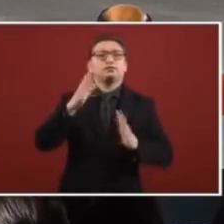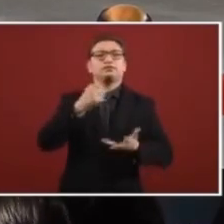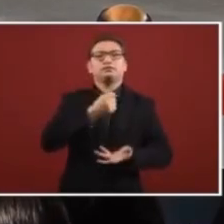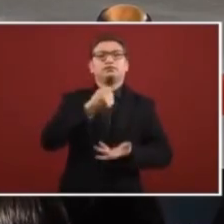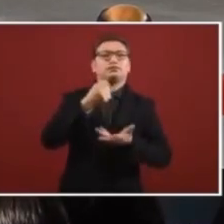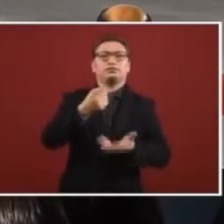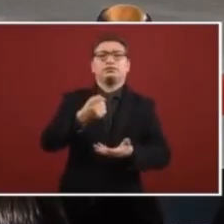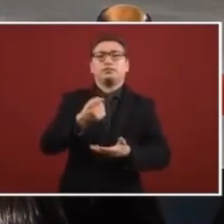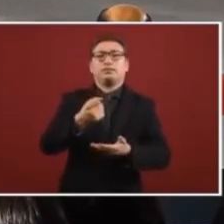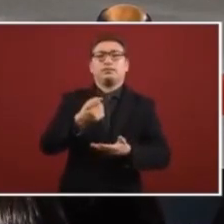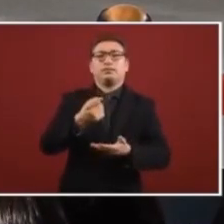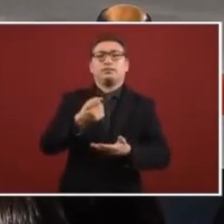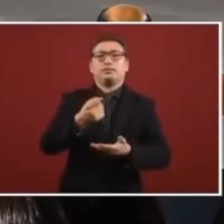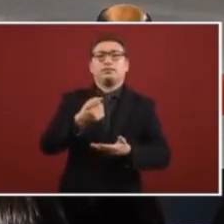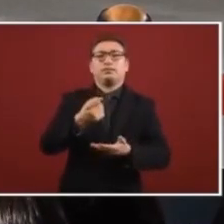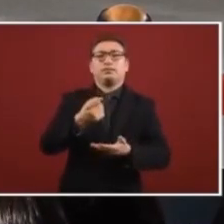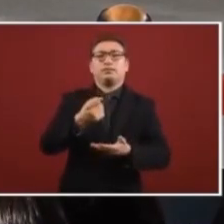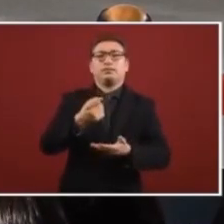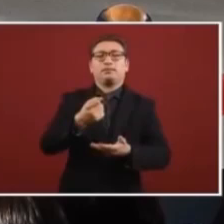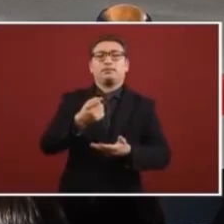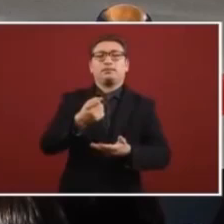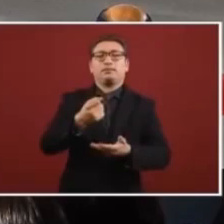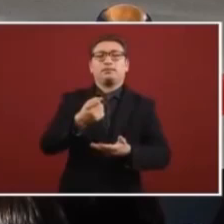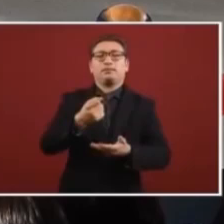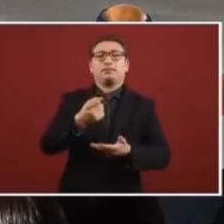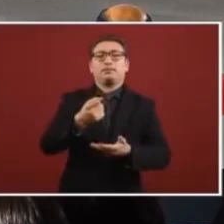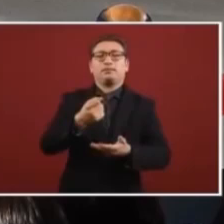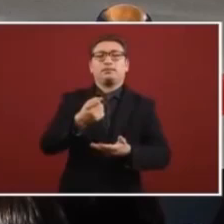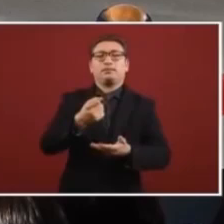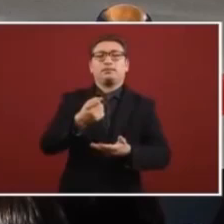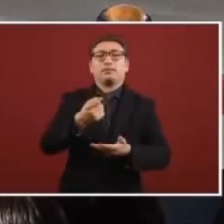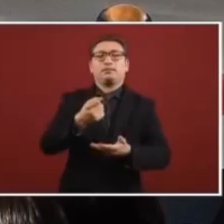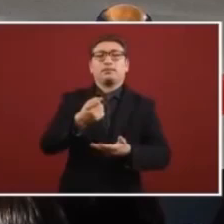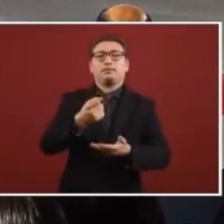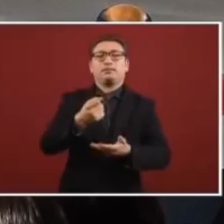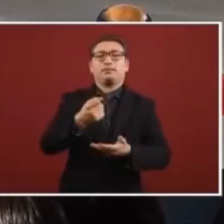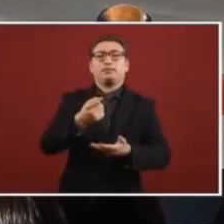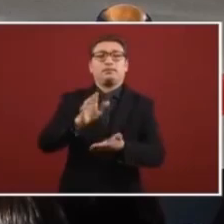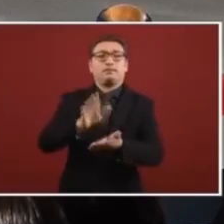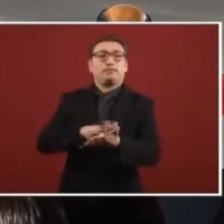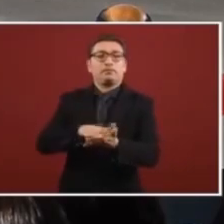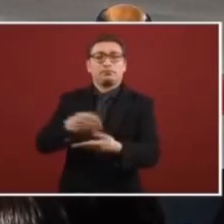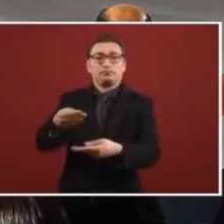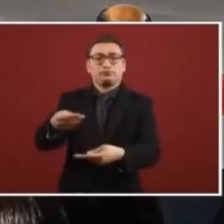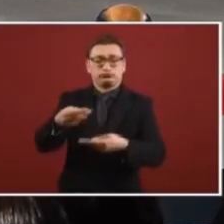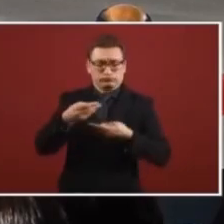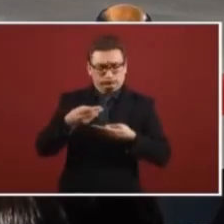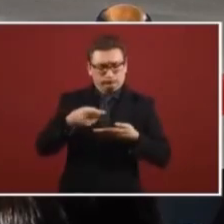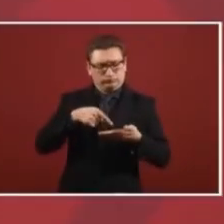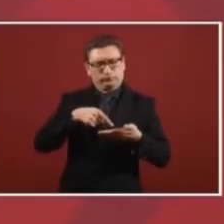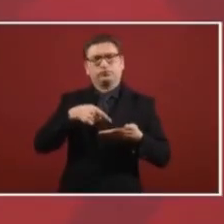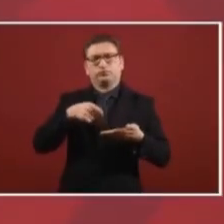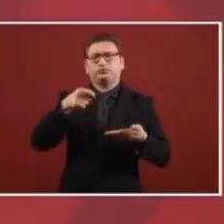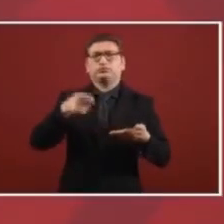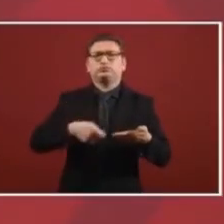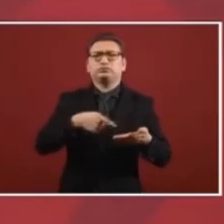primer comprobante Yesterday they gave me the first proof de